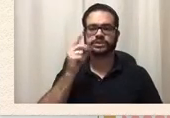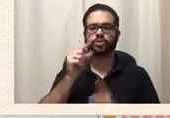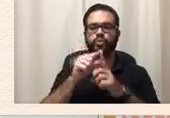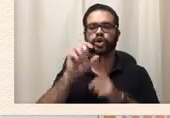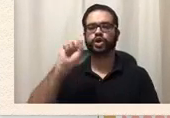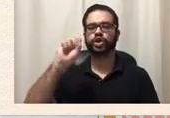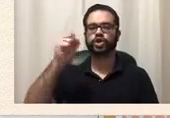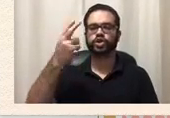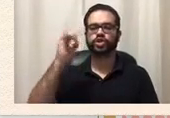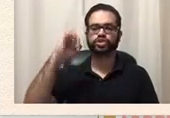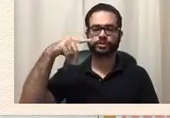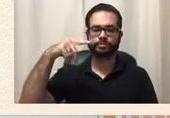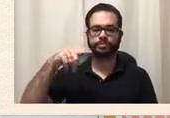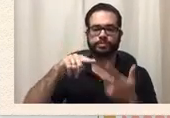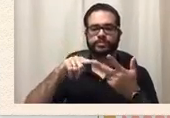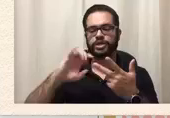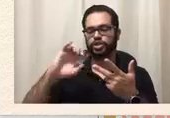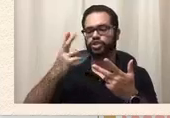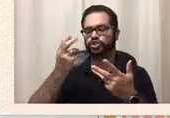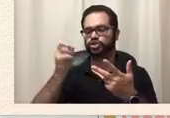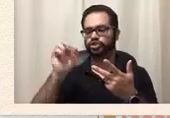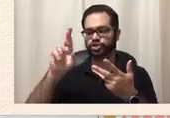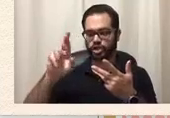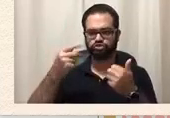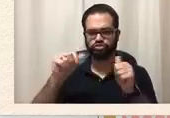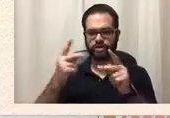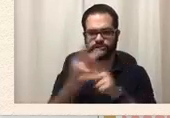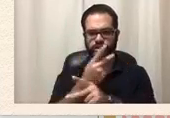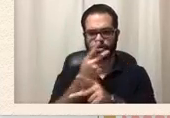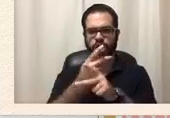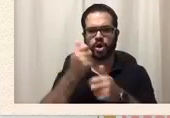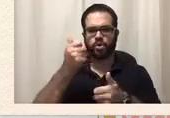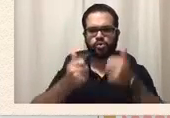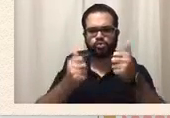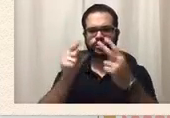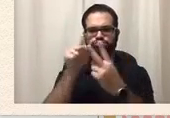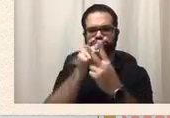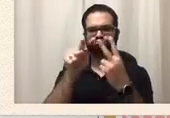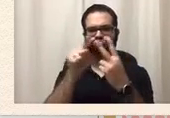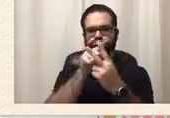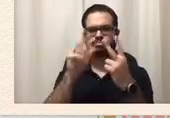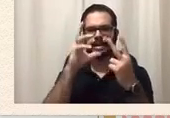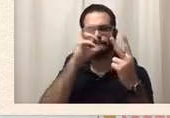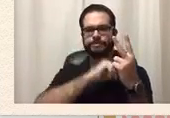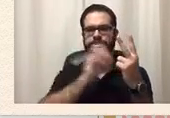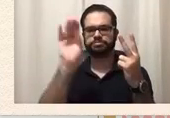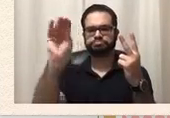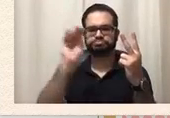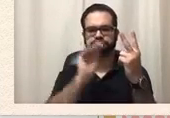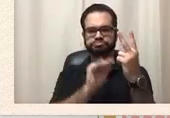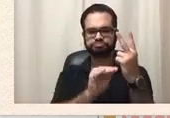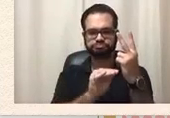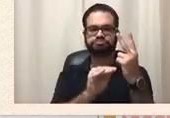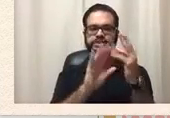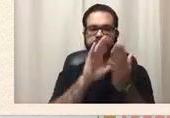and chair. You will try to figure out which one of those will be the missing digraph that goes in the bottom